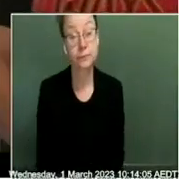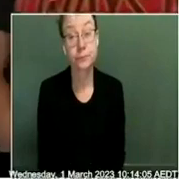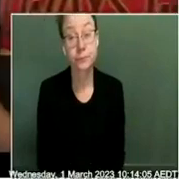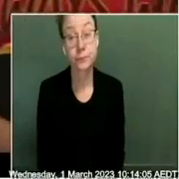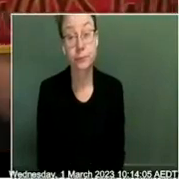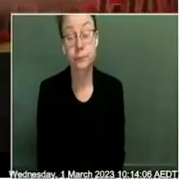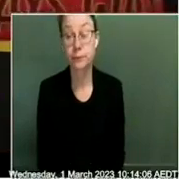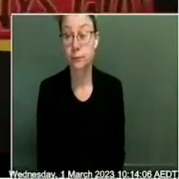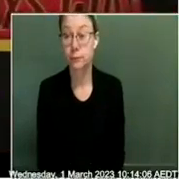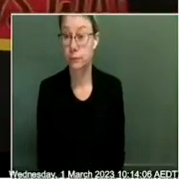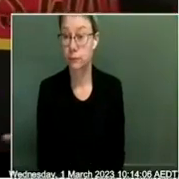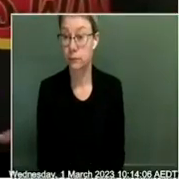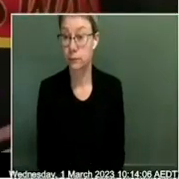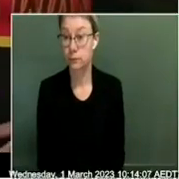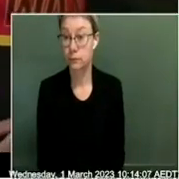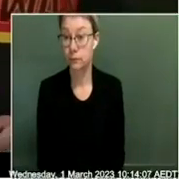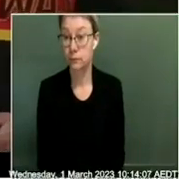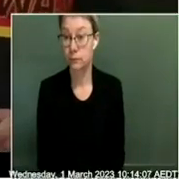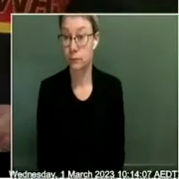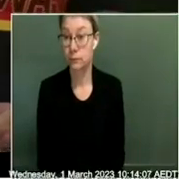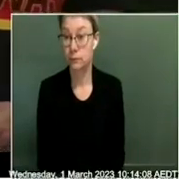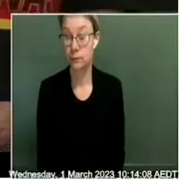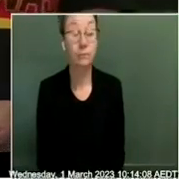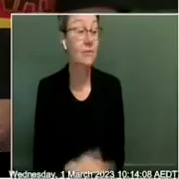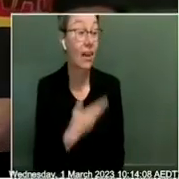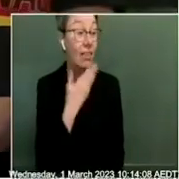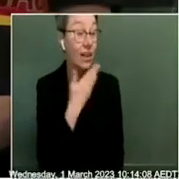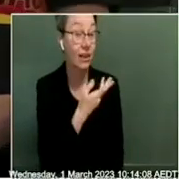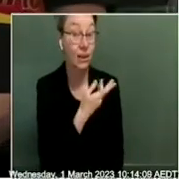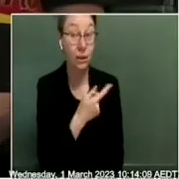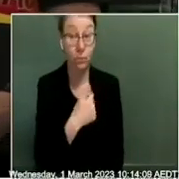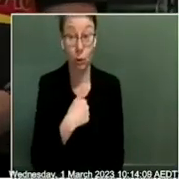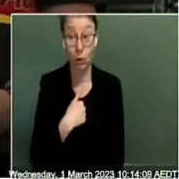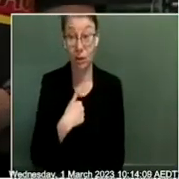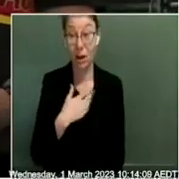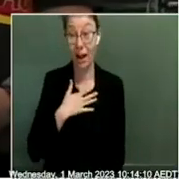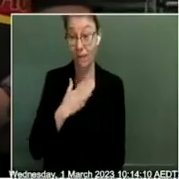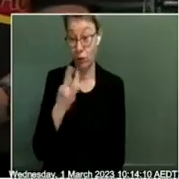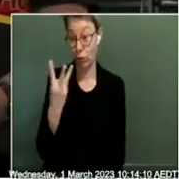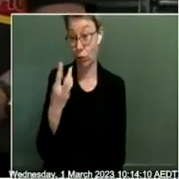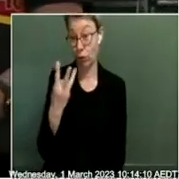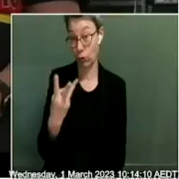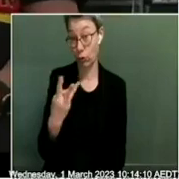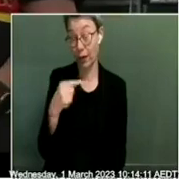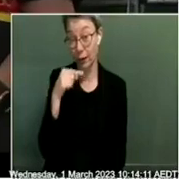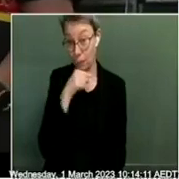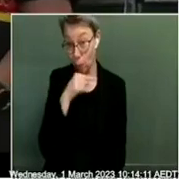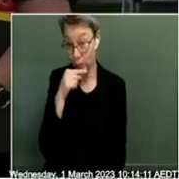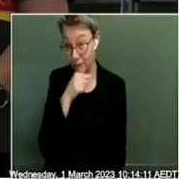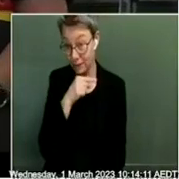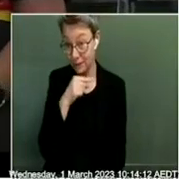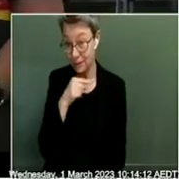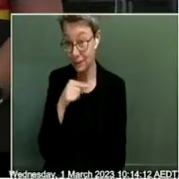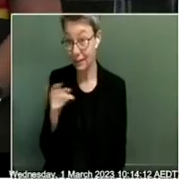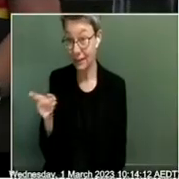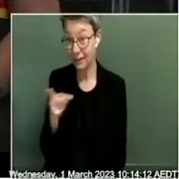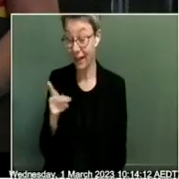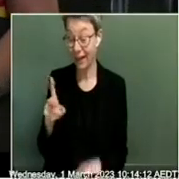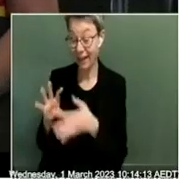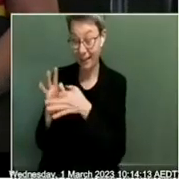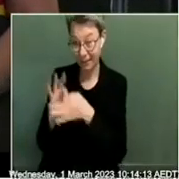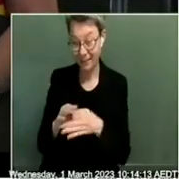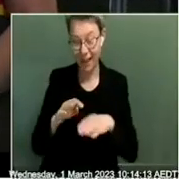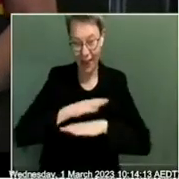because you know, I'm a mother of three sons. I've raised them, and they're connected, but also have 10 grandchildren, who absolutely.